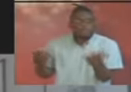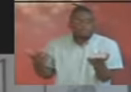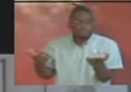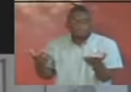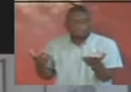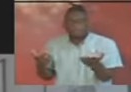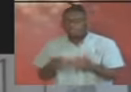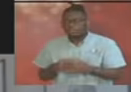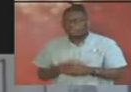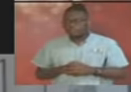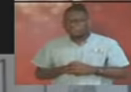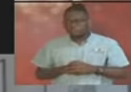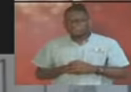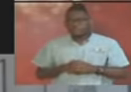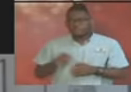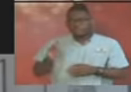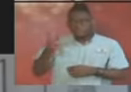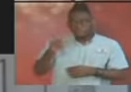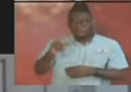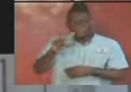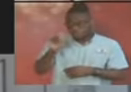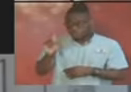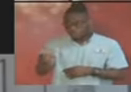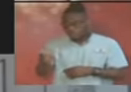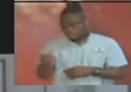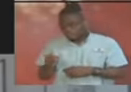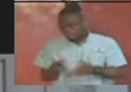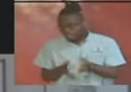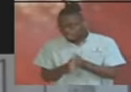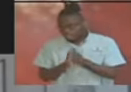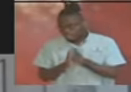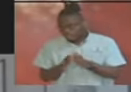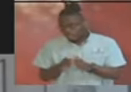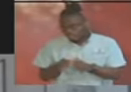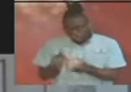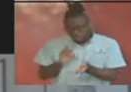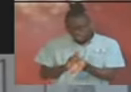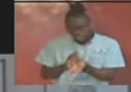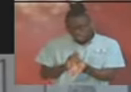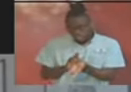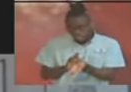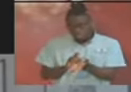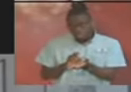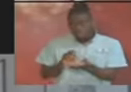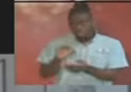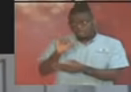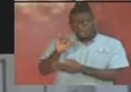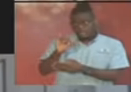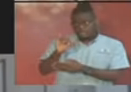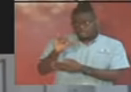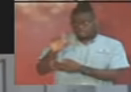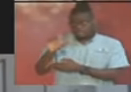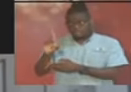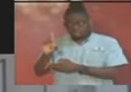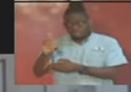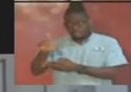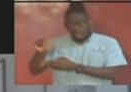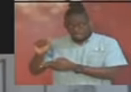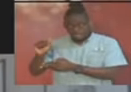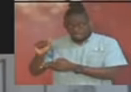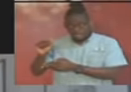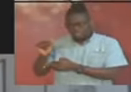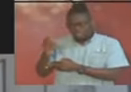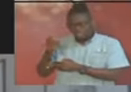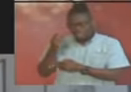My question for Dr. Indar is whether she's noticed in the Caribbean